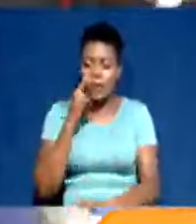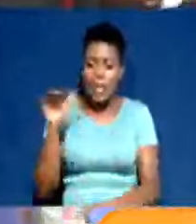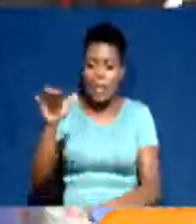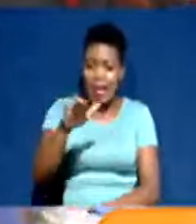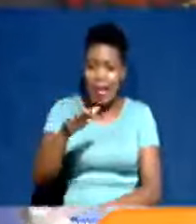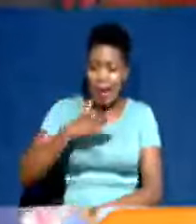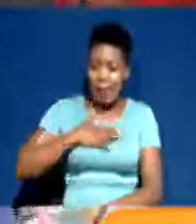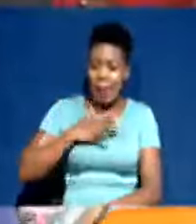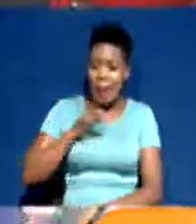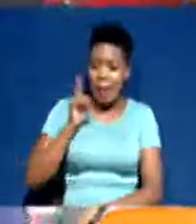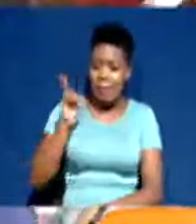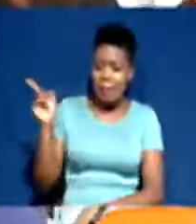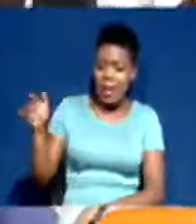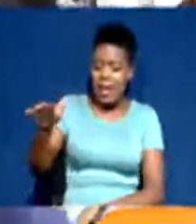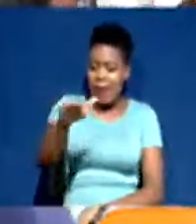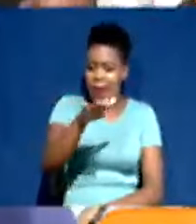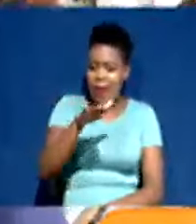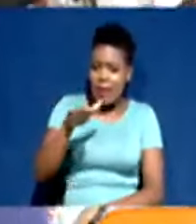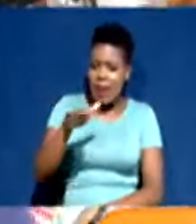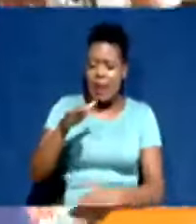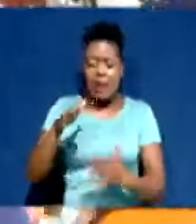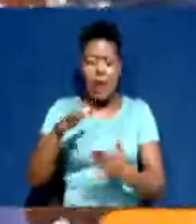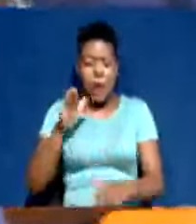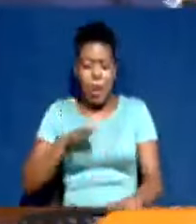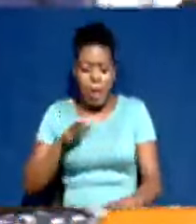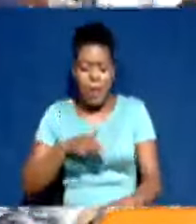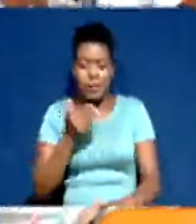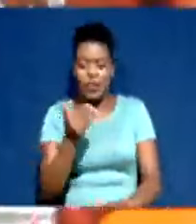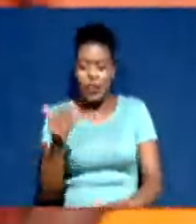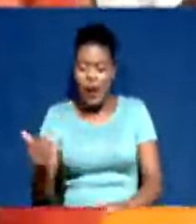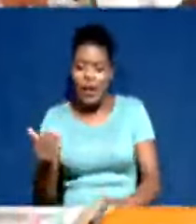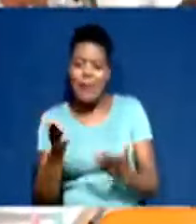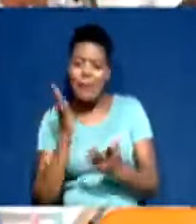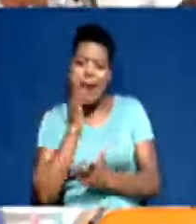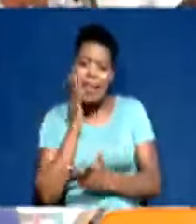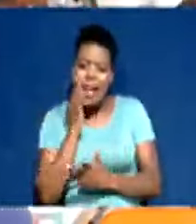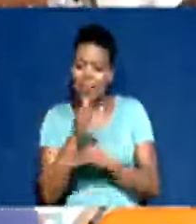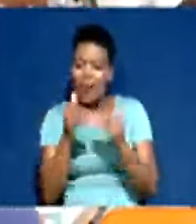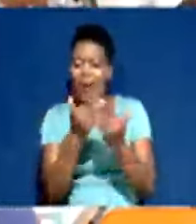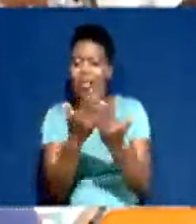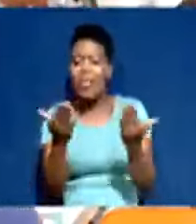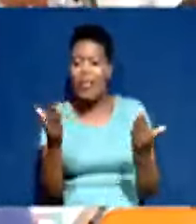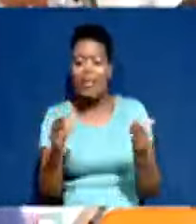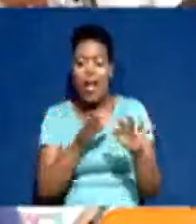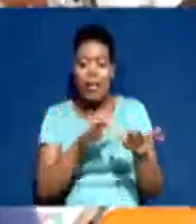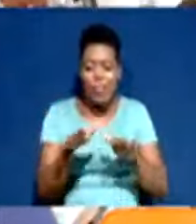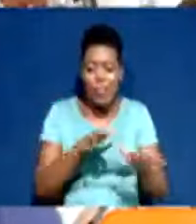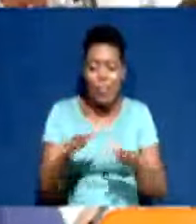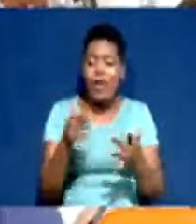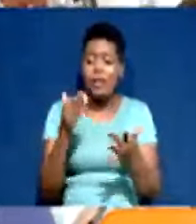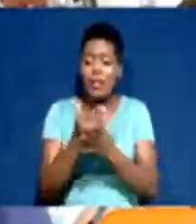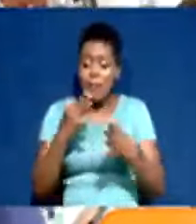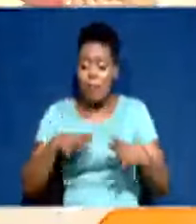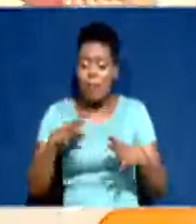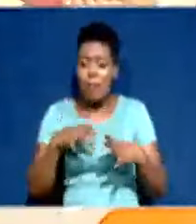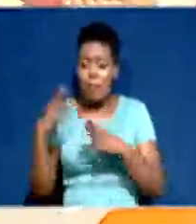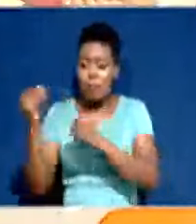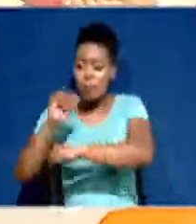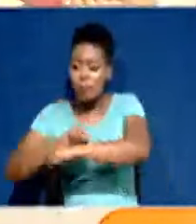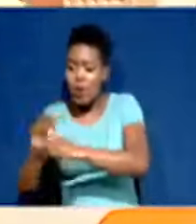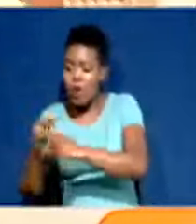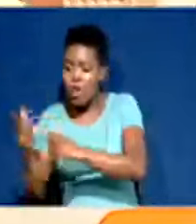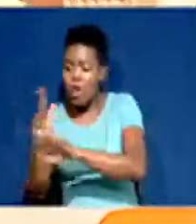kenda estate. Vitu watu wakina mama, watoto, nini, hata wengine wana watoto ambao wanatoka shuleni, sasa hajui atakula vipi. Sisi